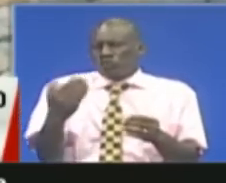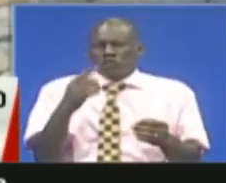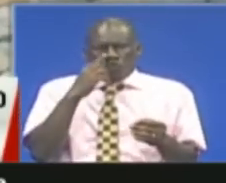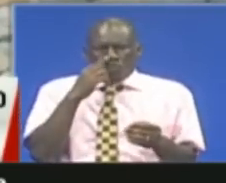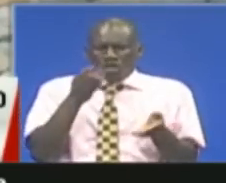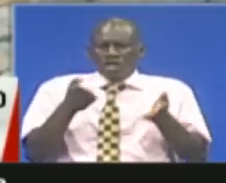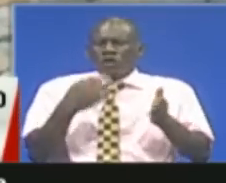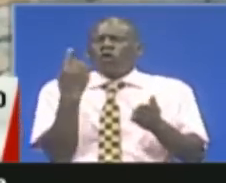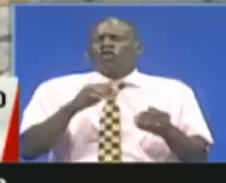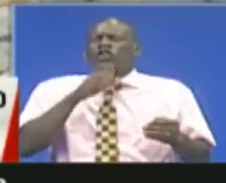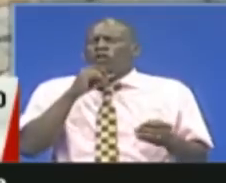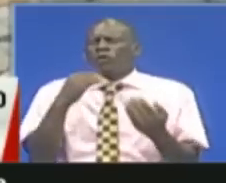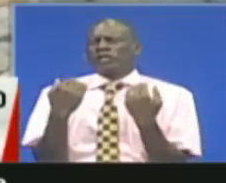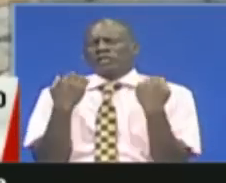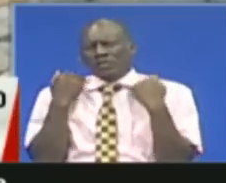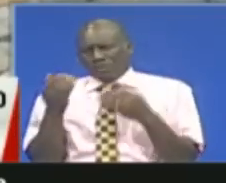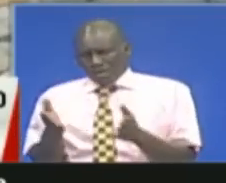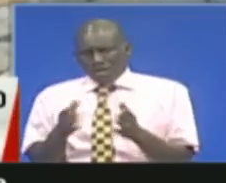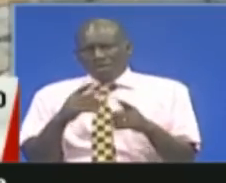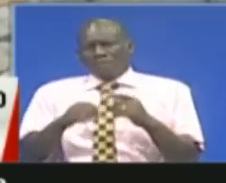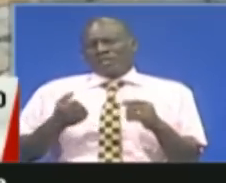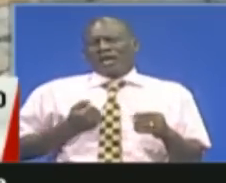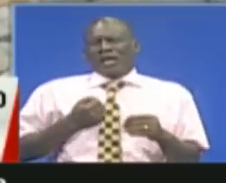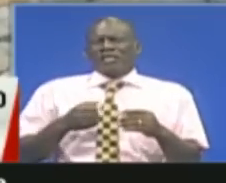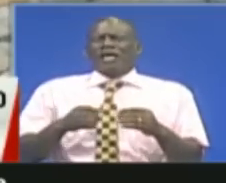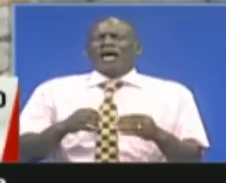The girls have been placed at different homes until a